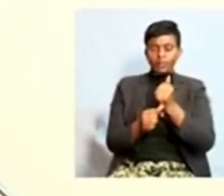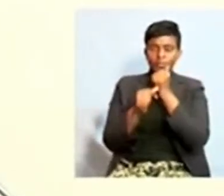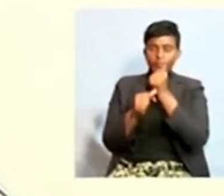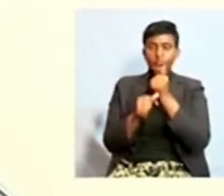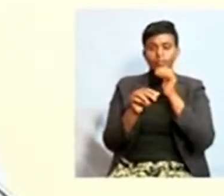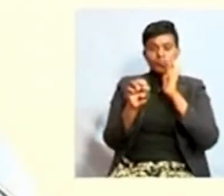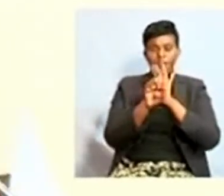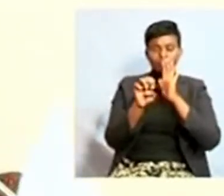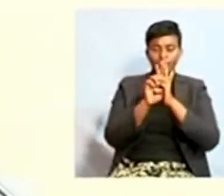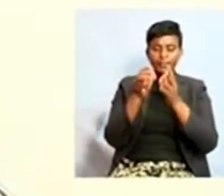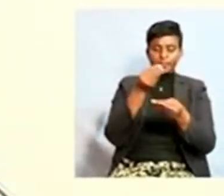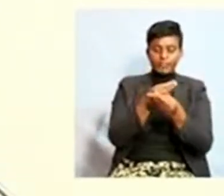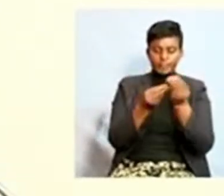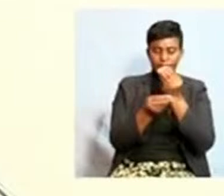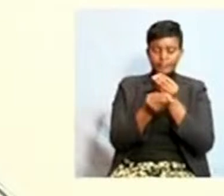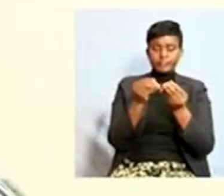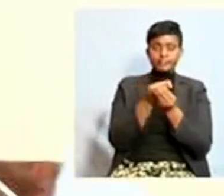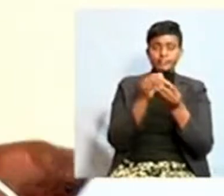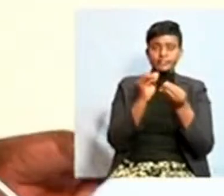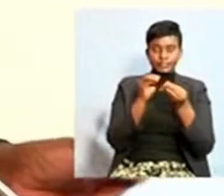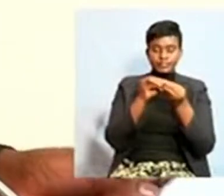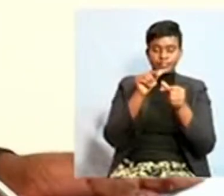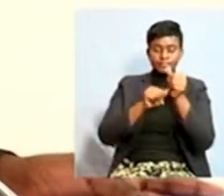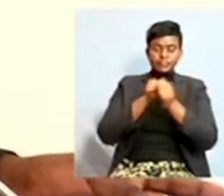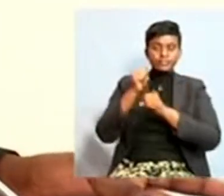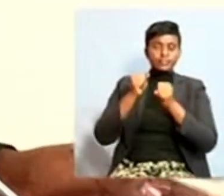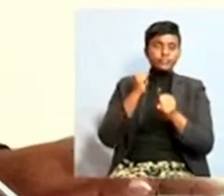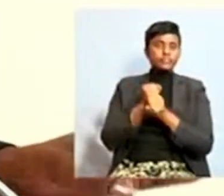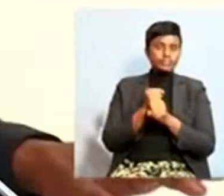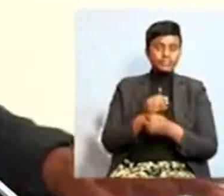such contributions annually.